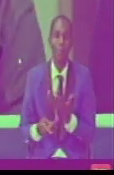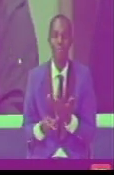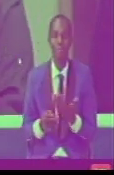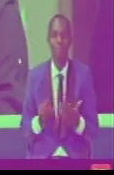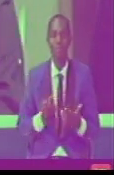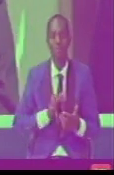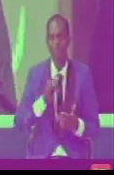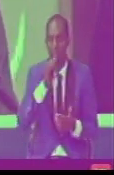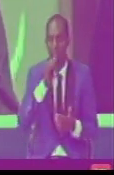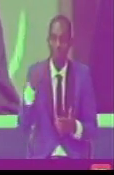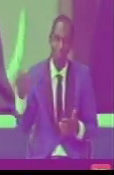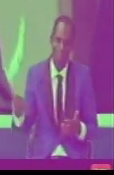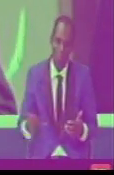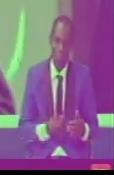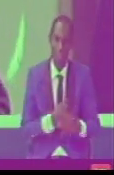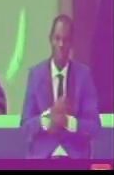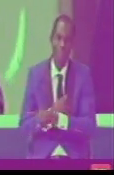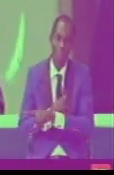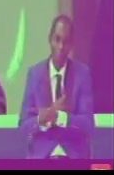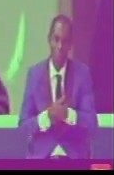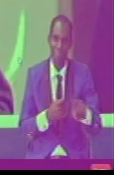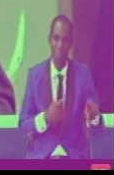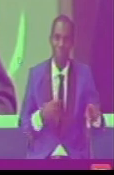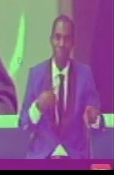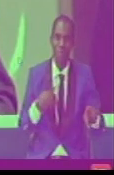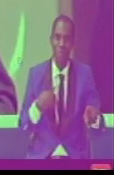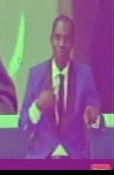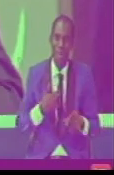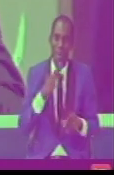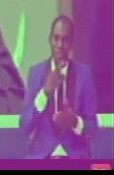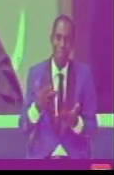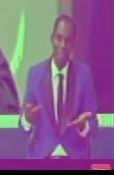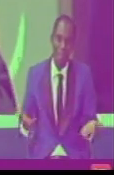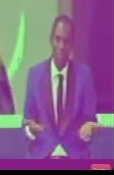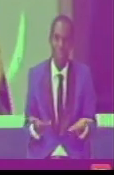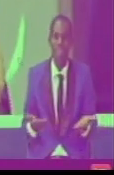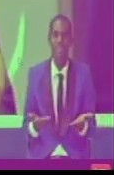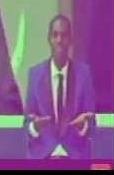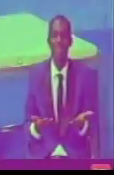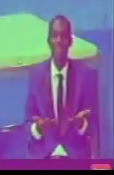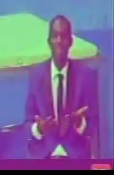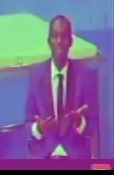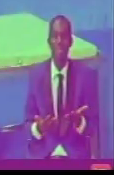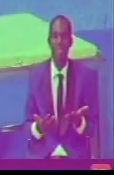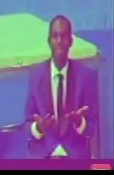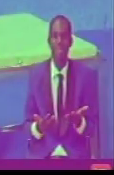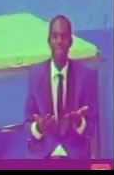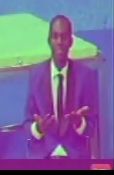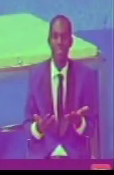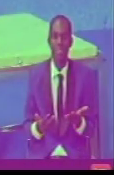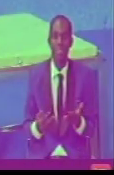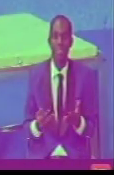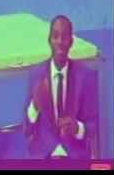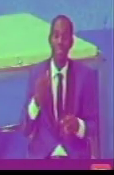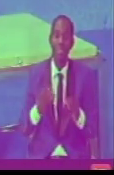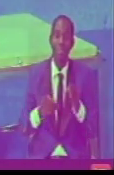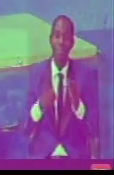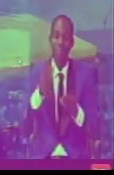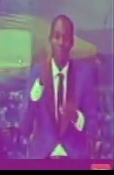service, the Christmas carol festival. I'm inviting all of you who are turned up this